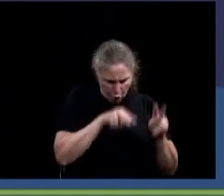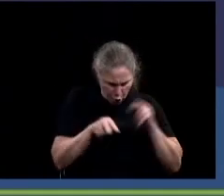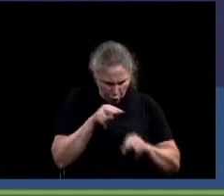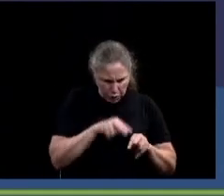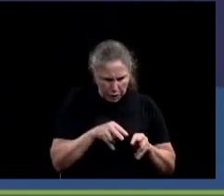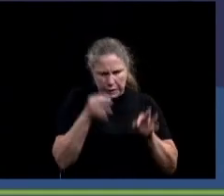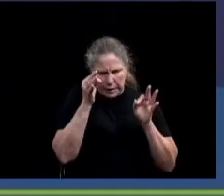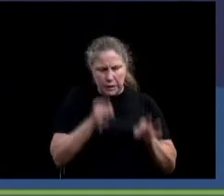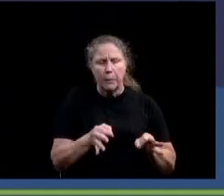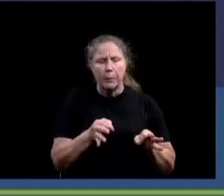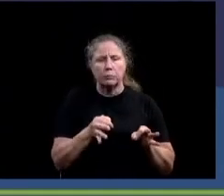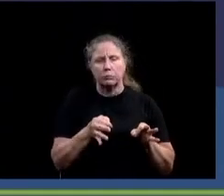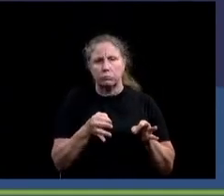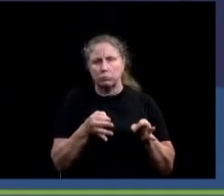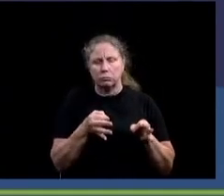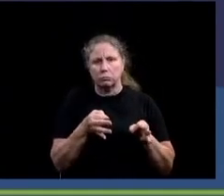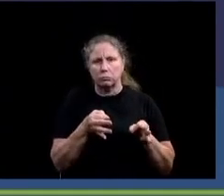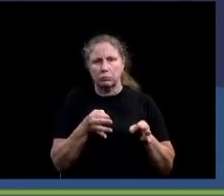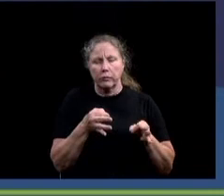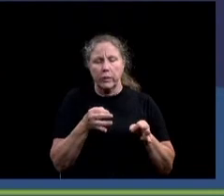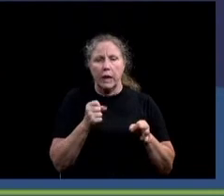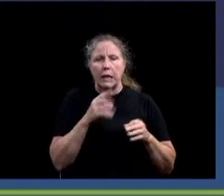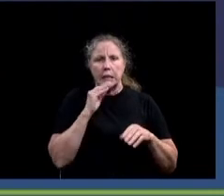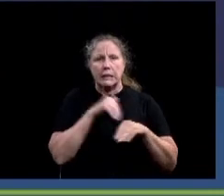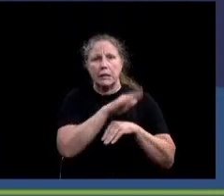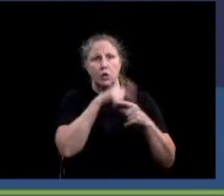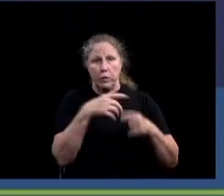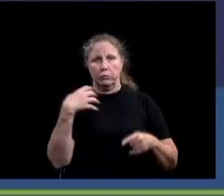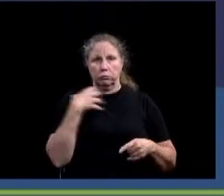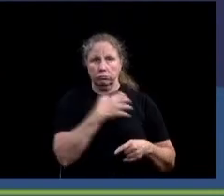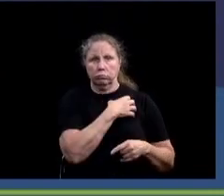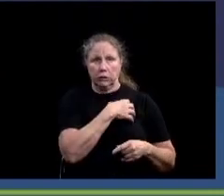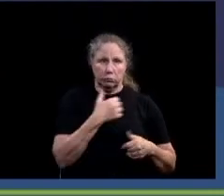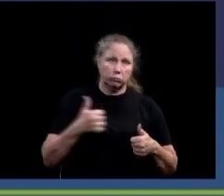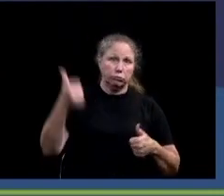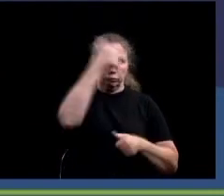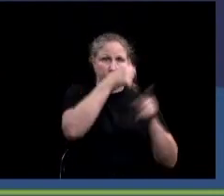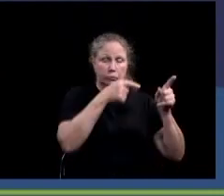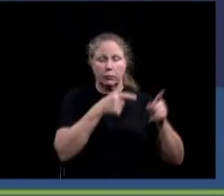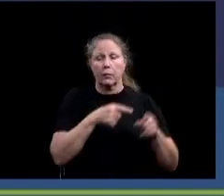it to the chief. It's also reviewed by the